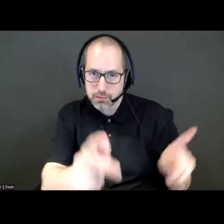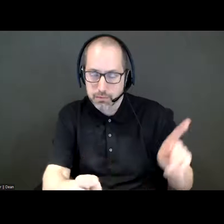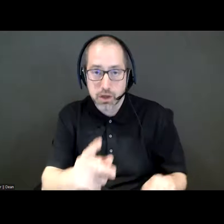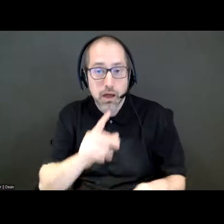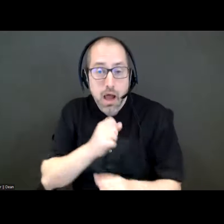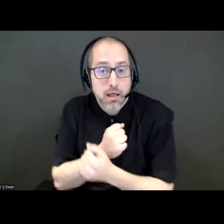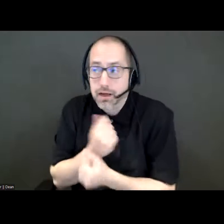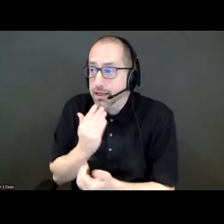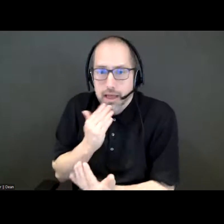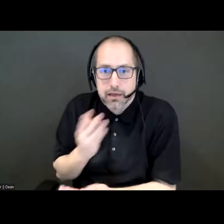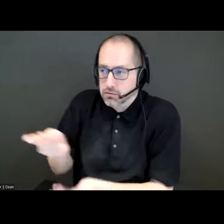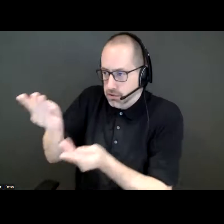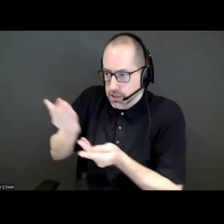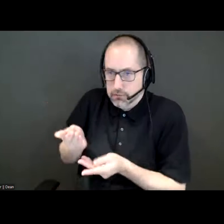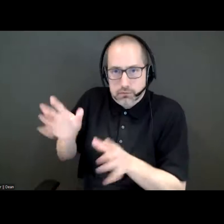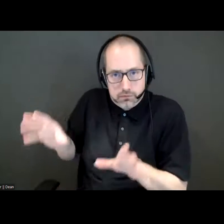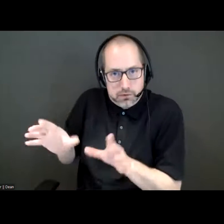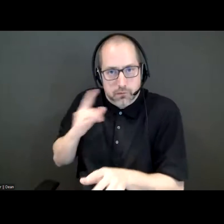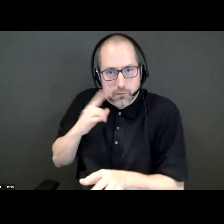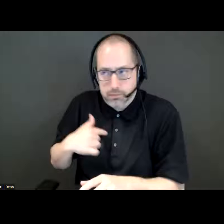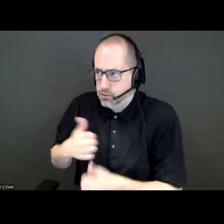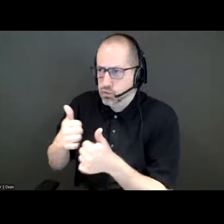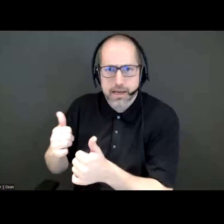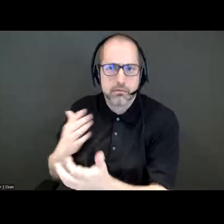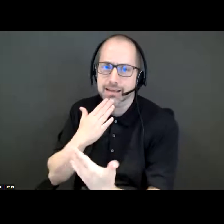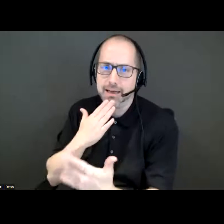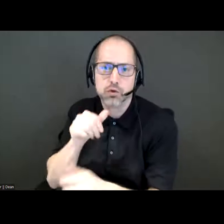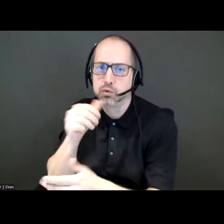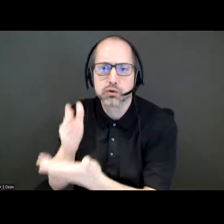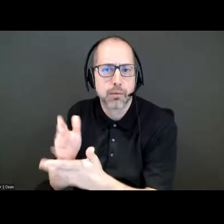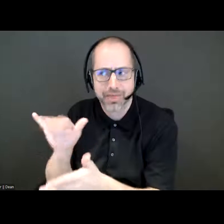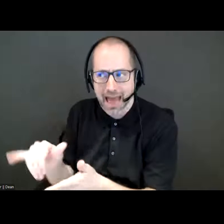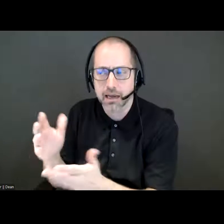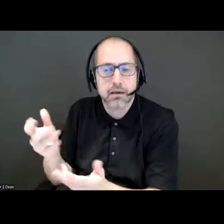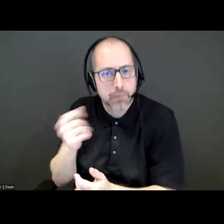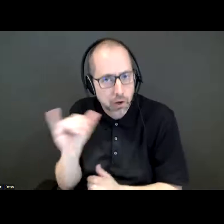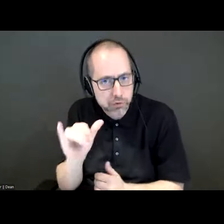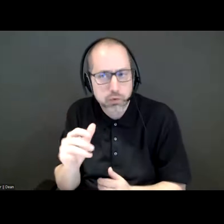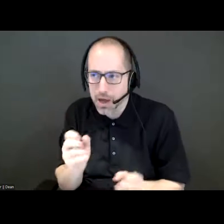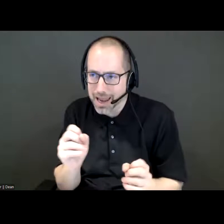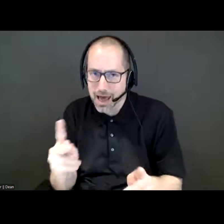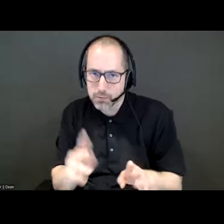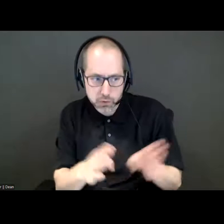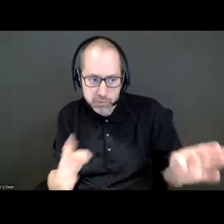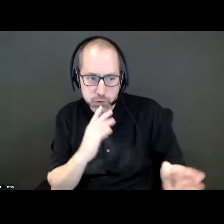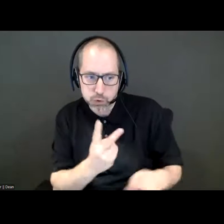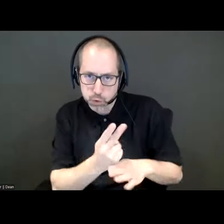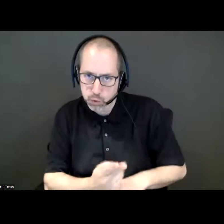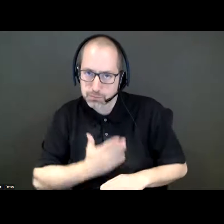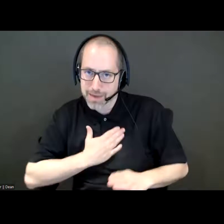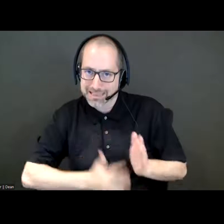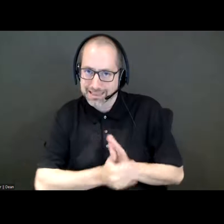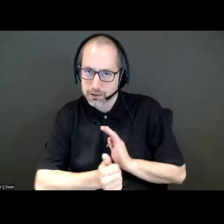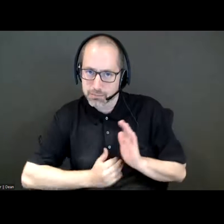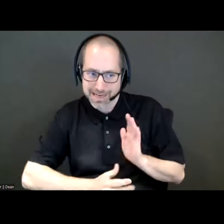stop, but we'd also love to use our skills and talents in ways that we want to use them when we want to use them.